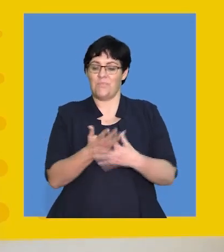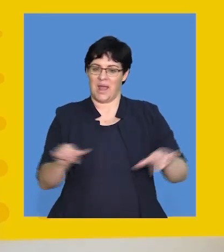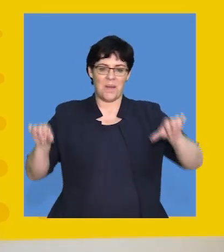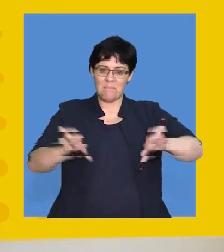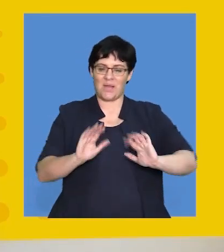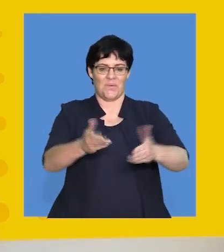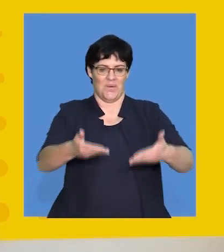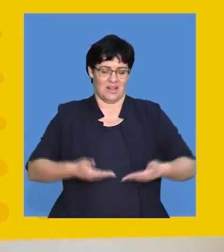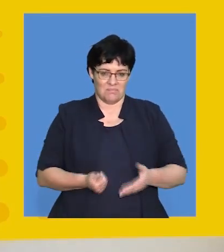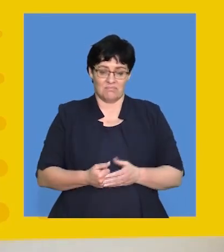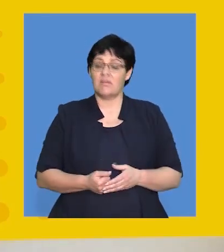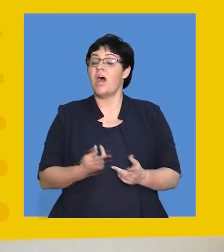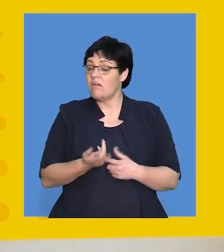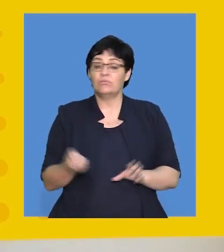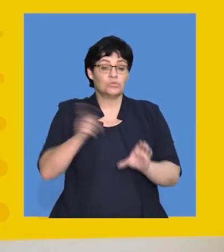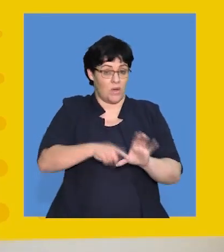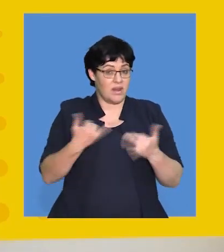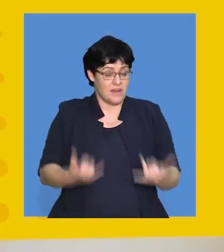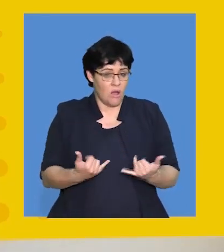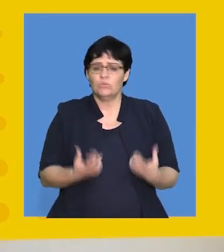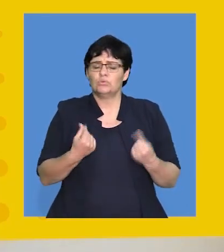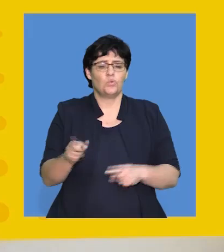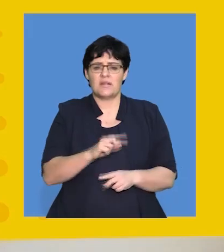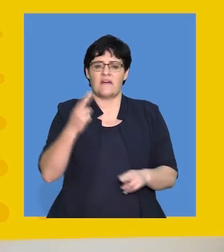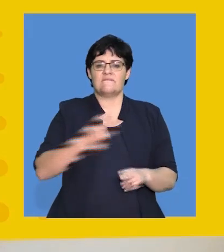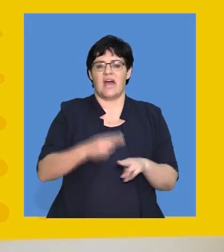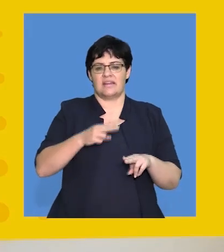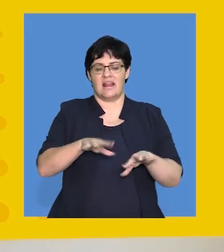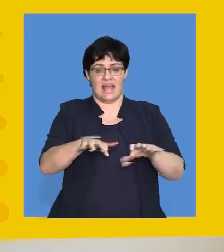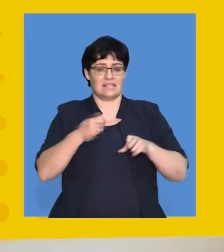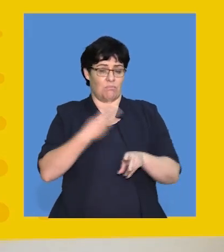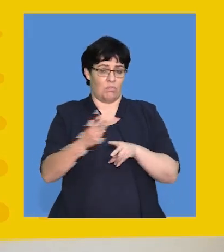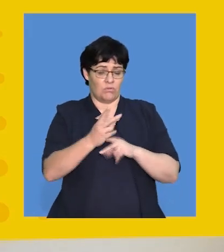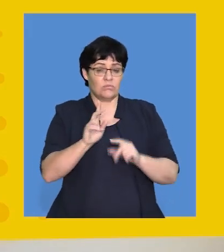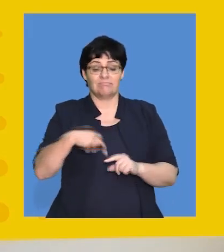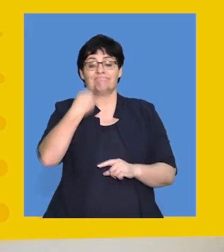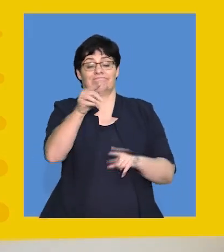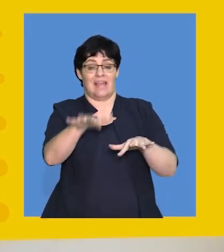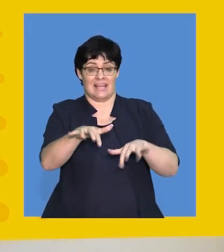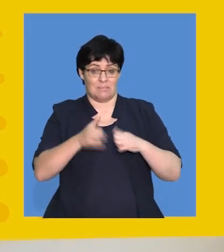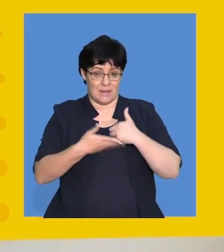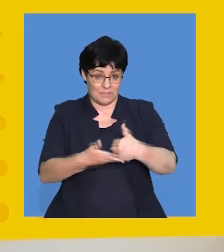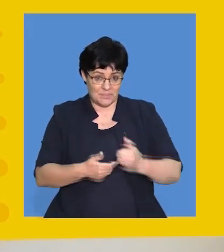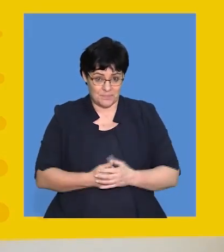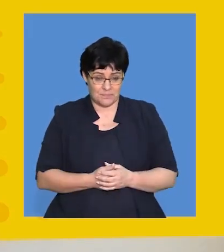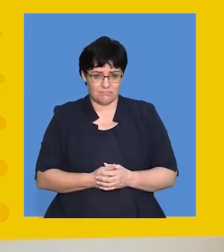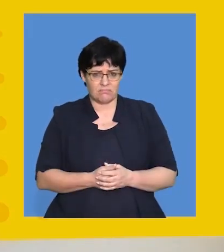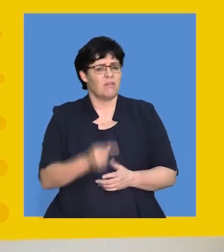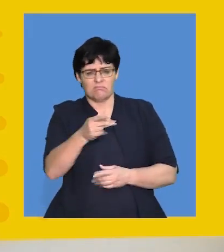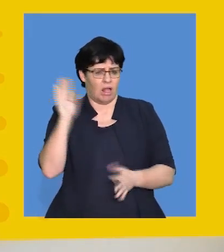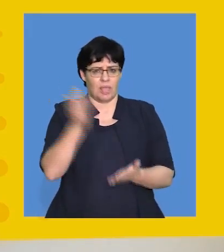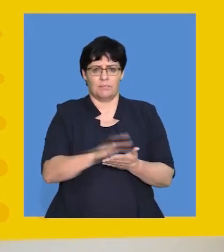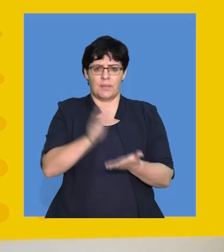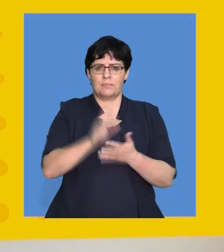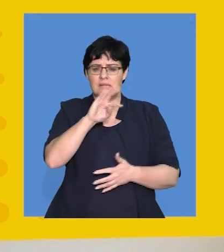back from the break, Matrix. If you've just joined us, we are doing your final exam prep to help you with the upcoming exams. If you're someone who's